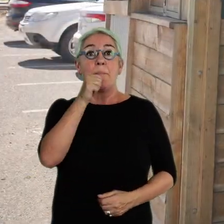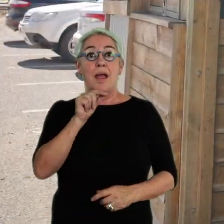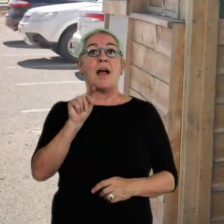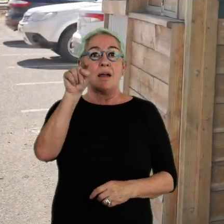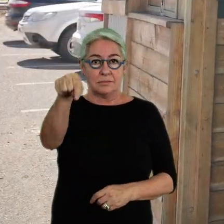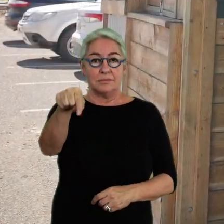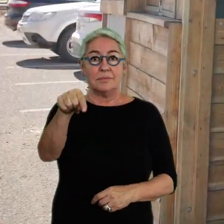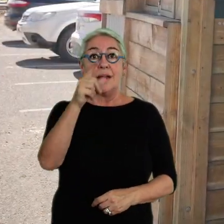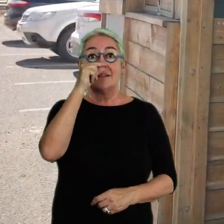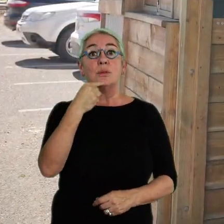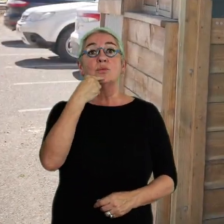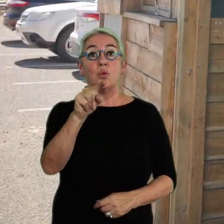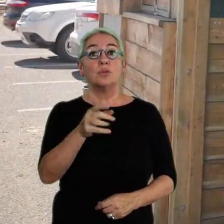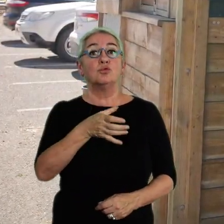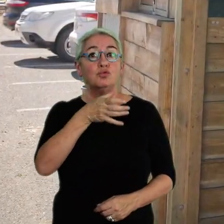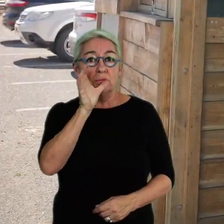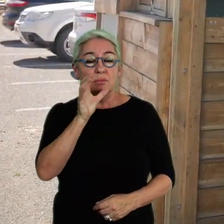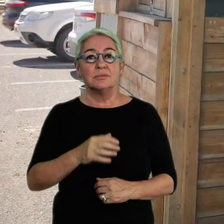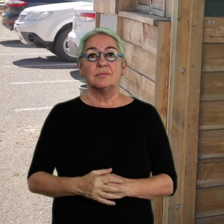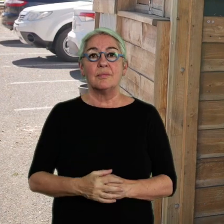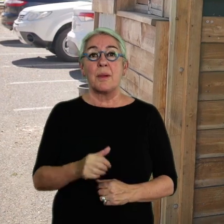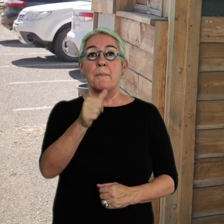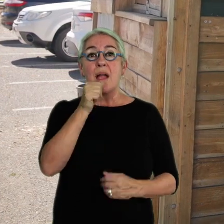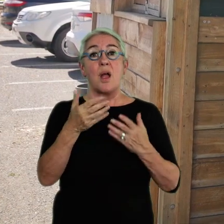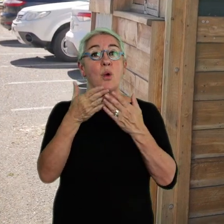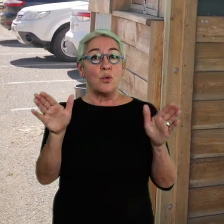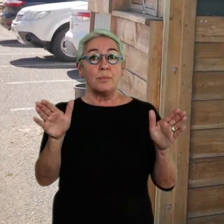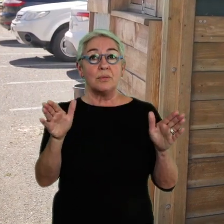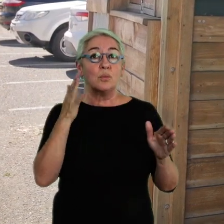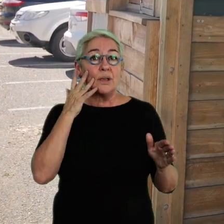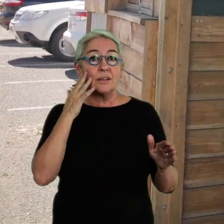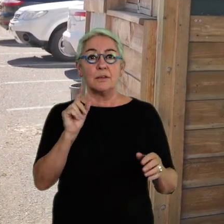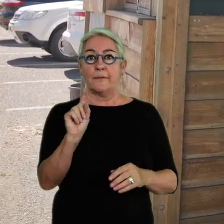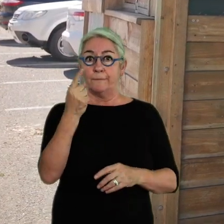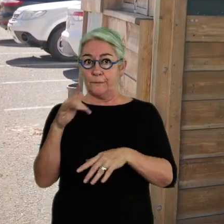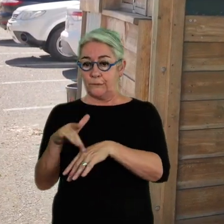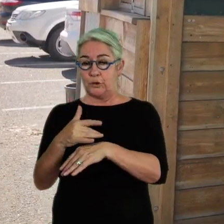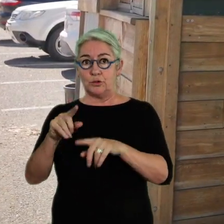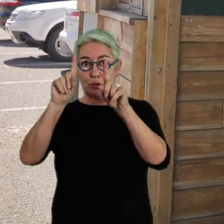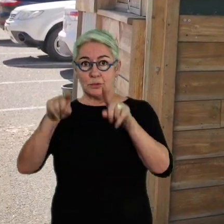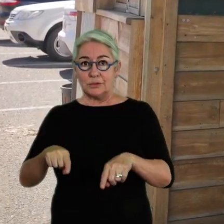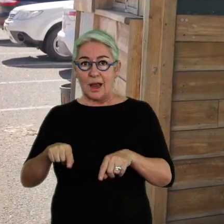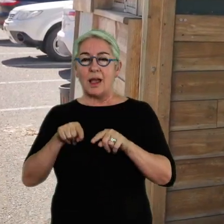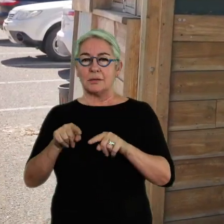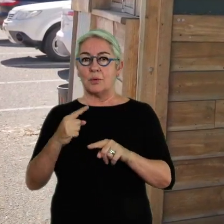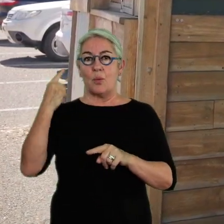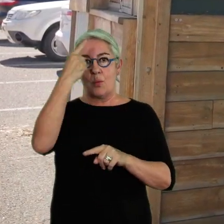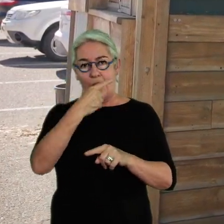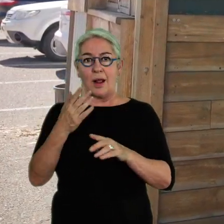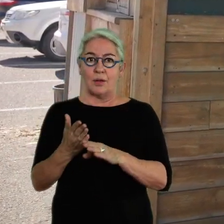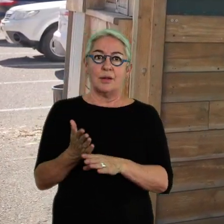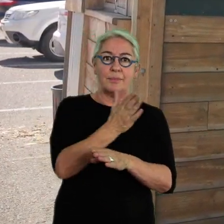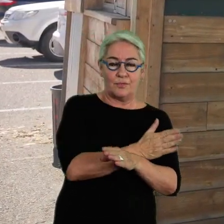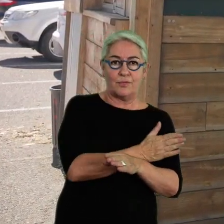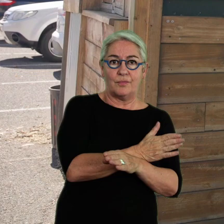There's a bar outside where you can order drinks. The bar is open an hour before the first show starts and closes an hour after the last show finishes. You